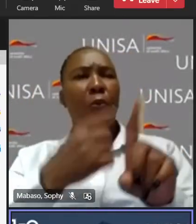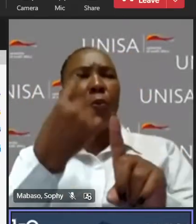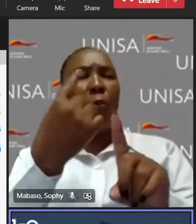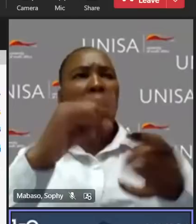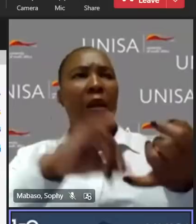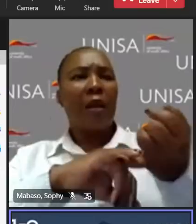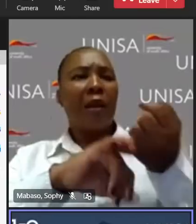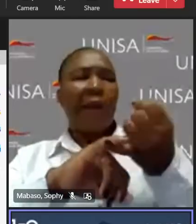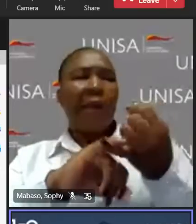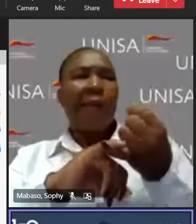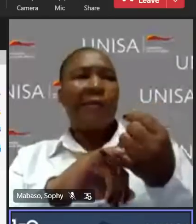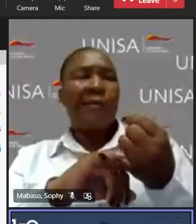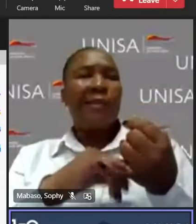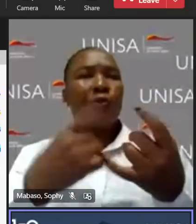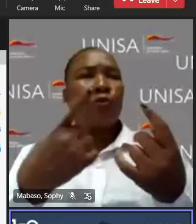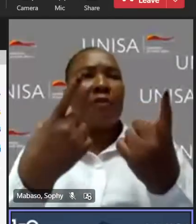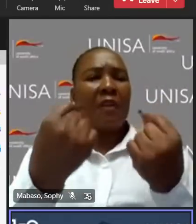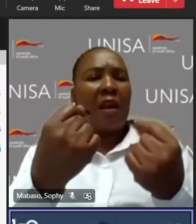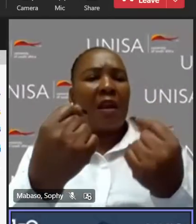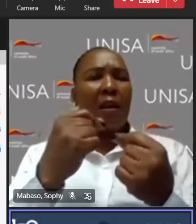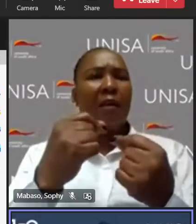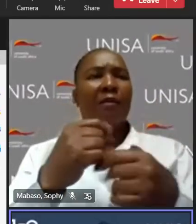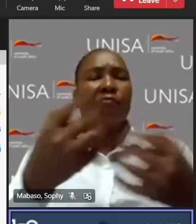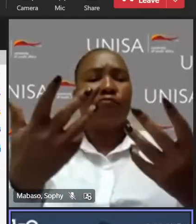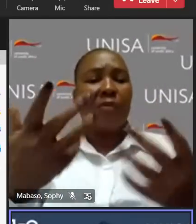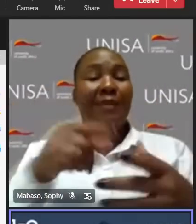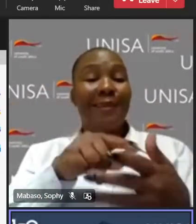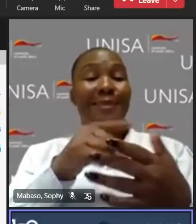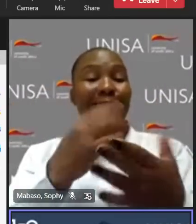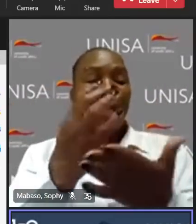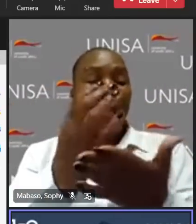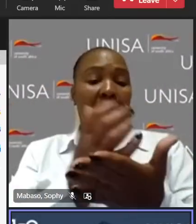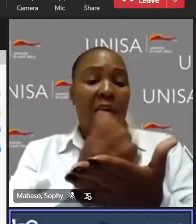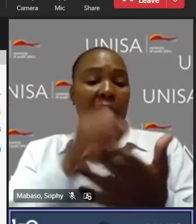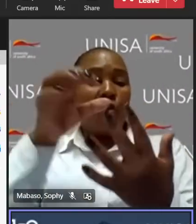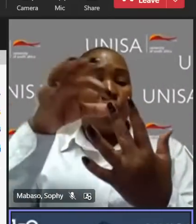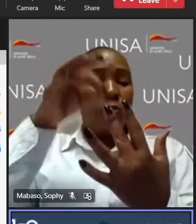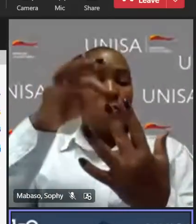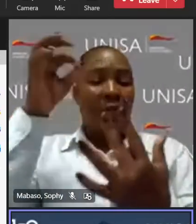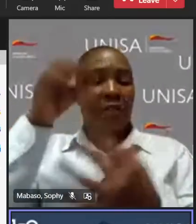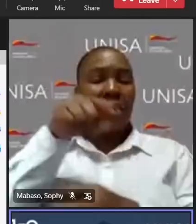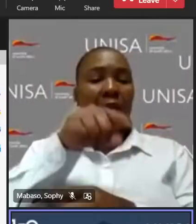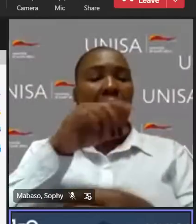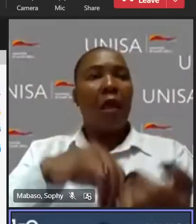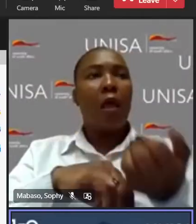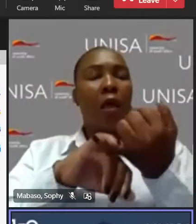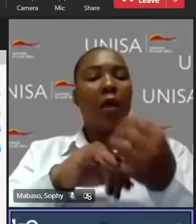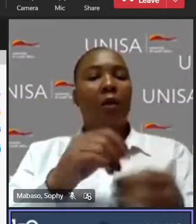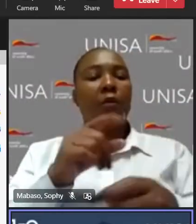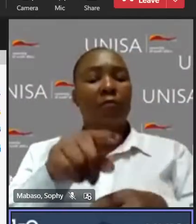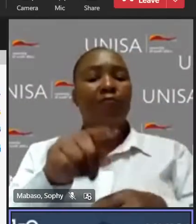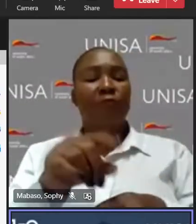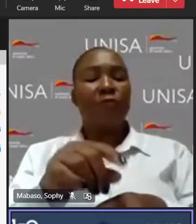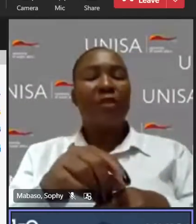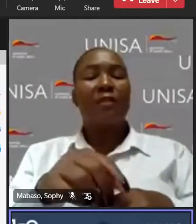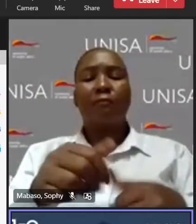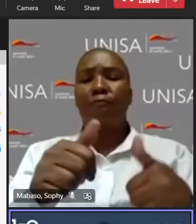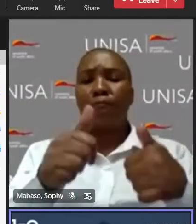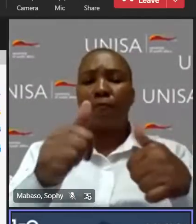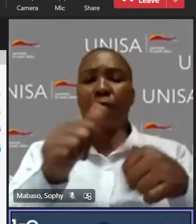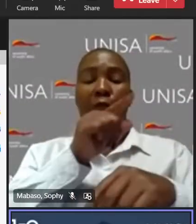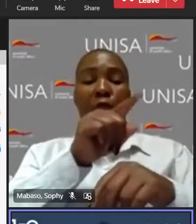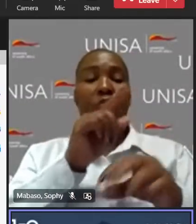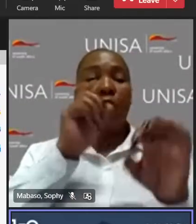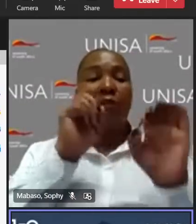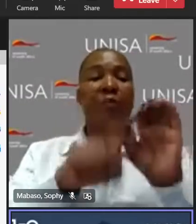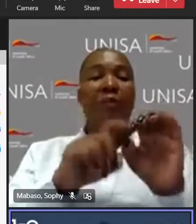completing. So this is the safer option. List modules valid for your qualification. And you